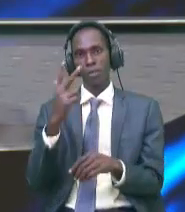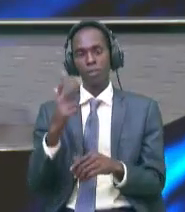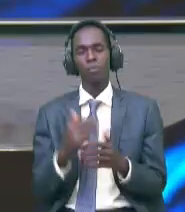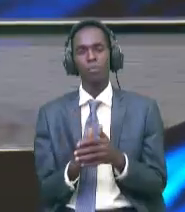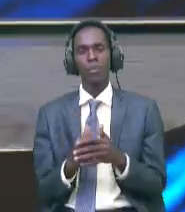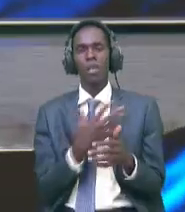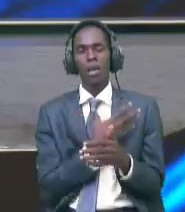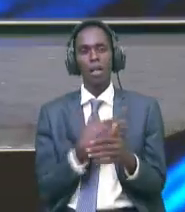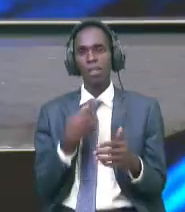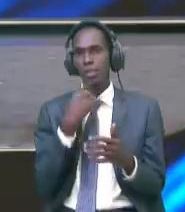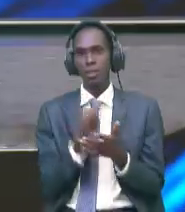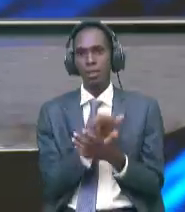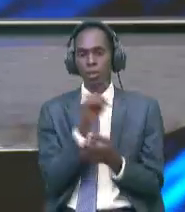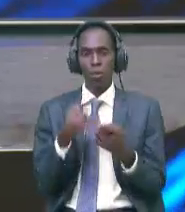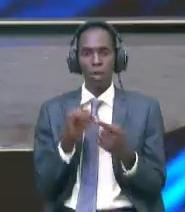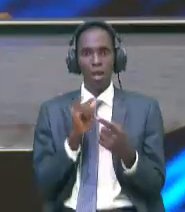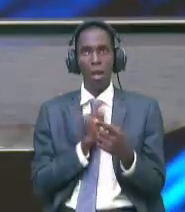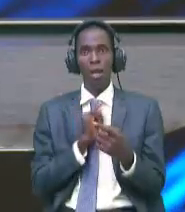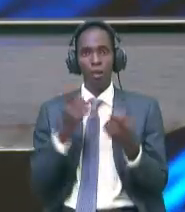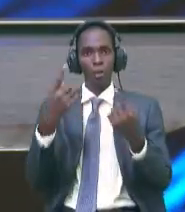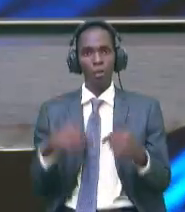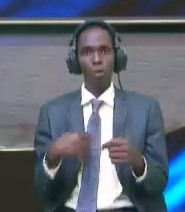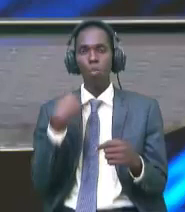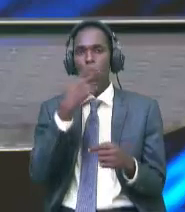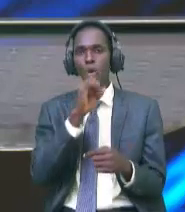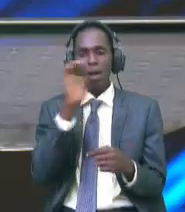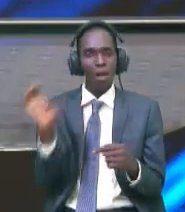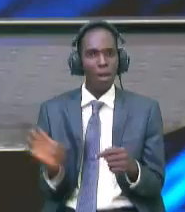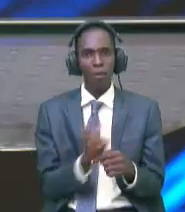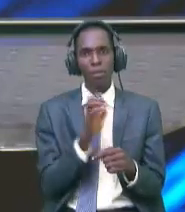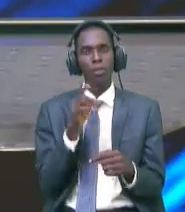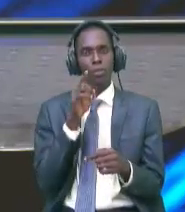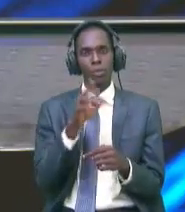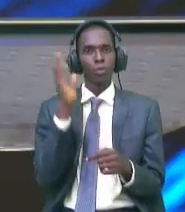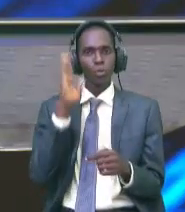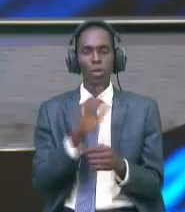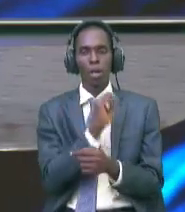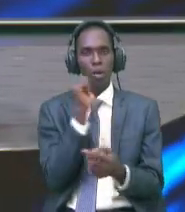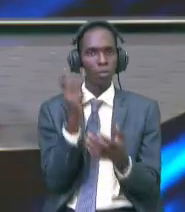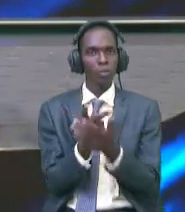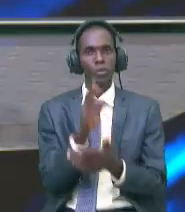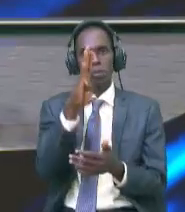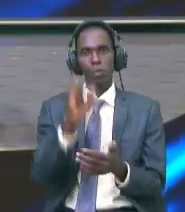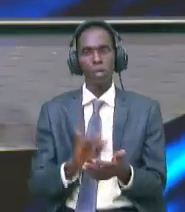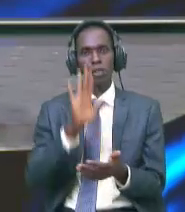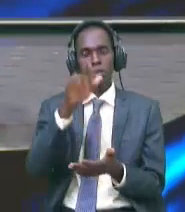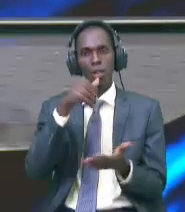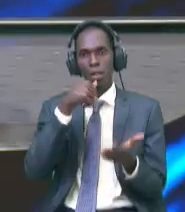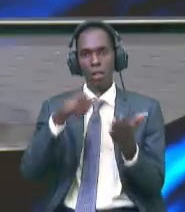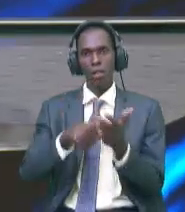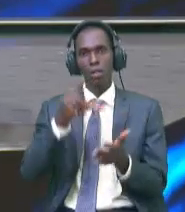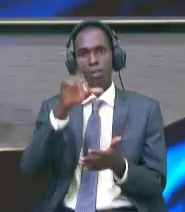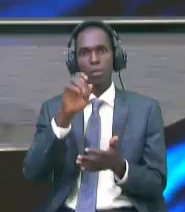and when I come, whomsoever ye shall approve by your letters,